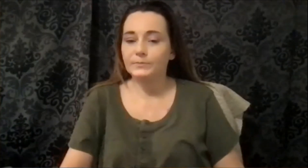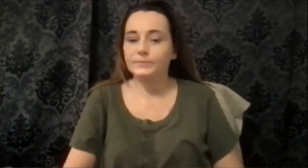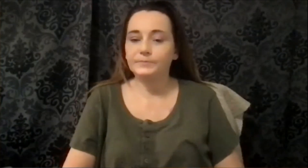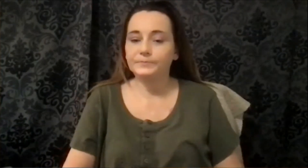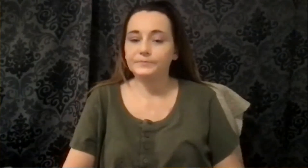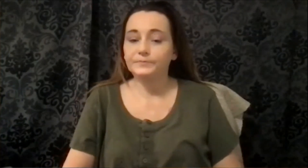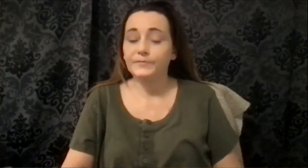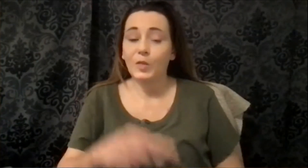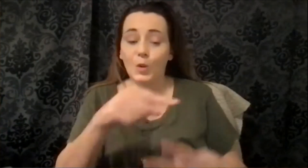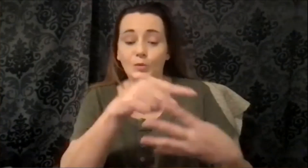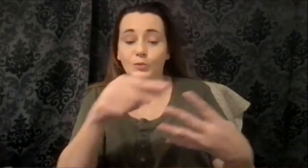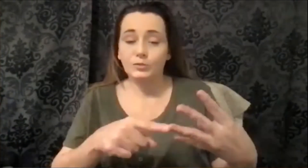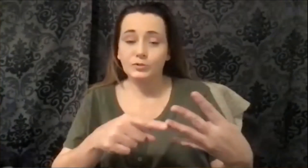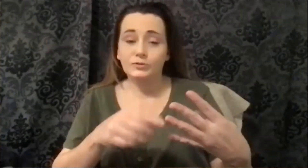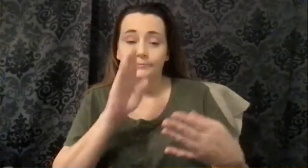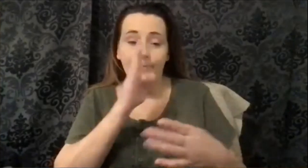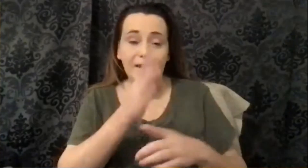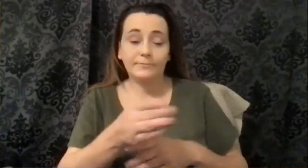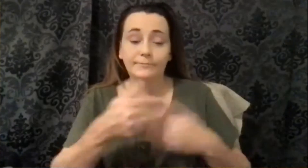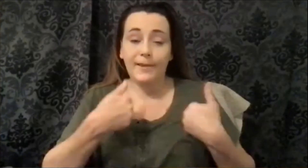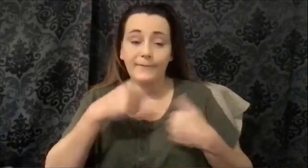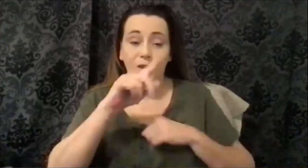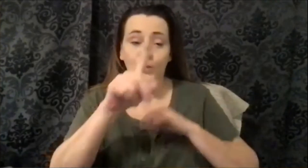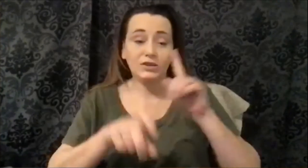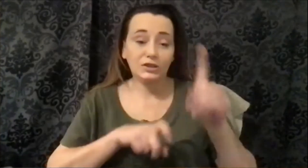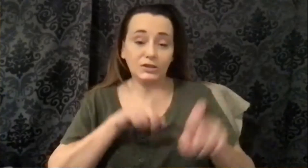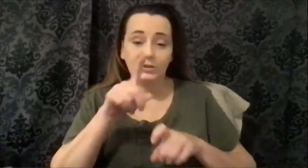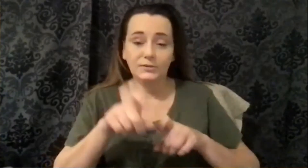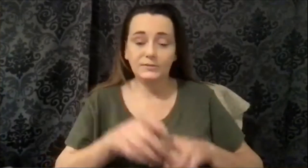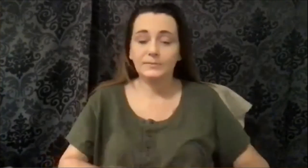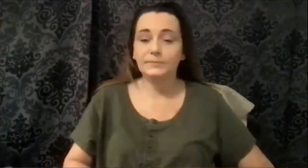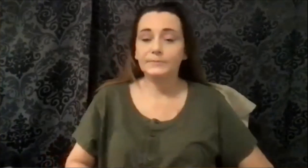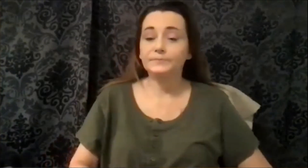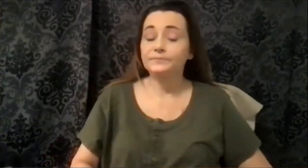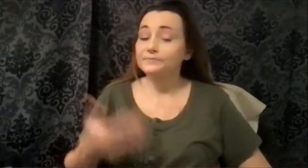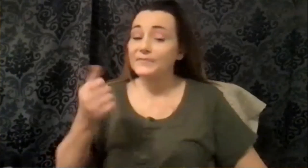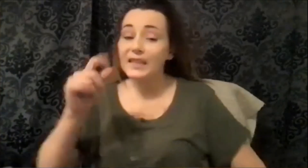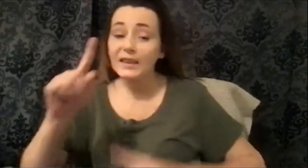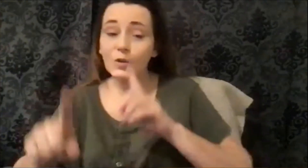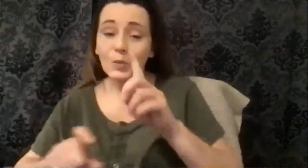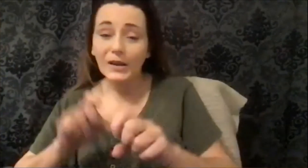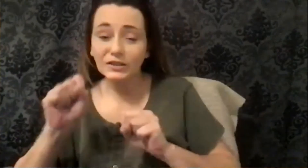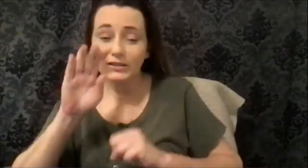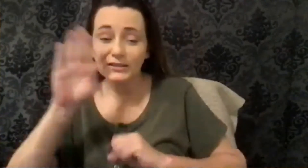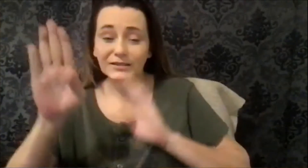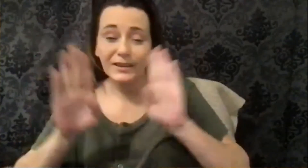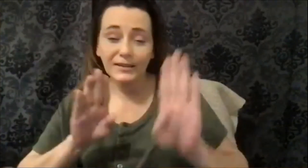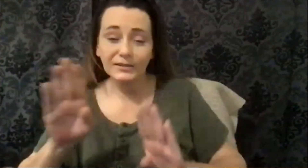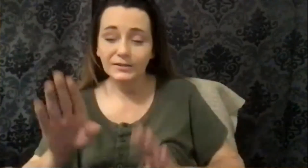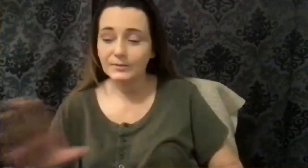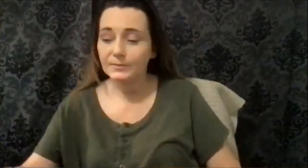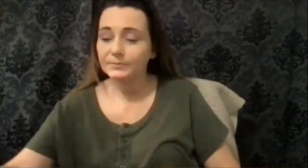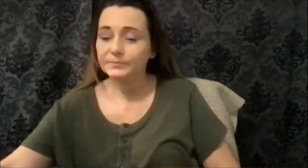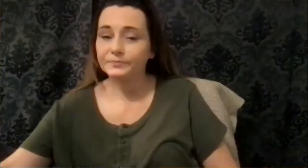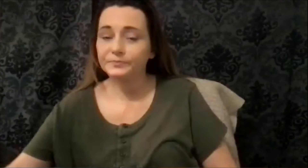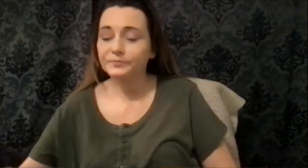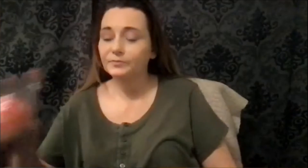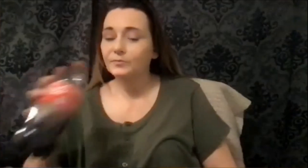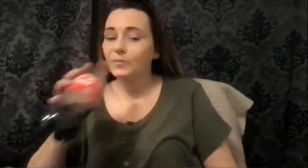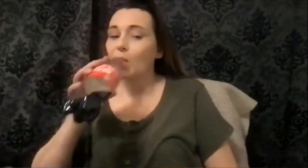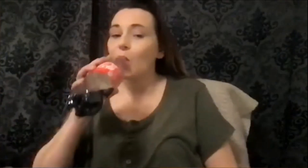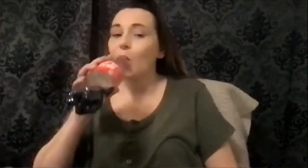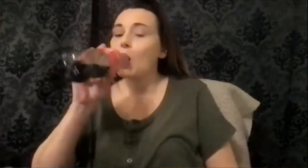points. You have any questions? All right, questions. I can see hands. Okay, first I got Matt, Robert.